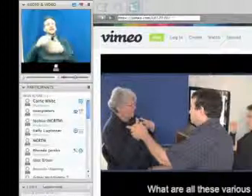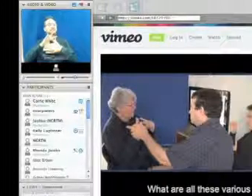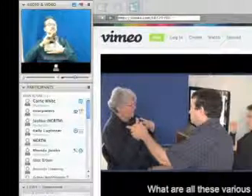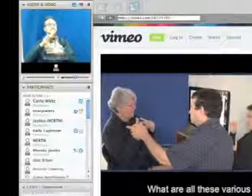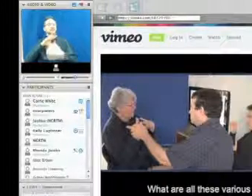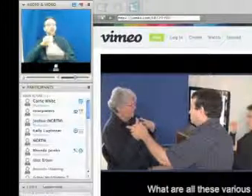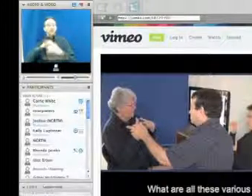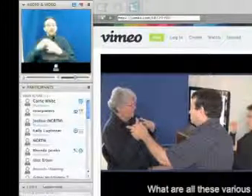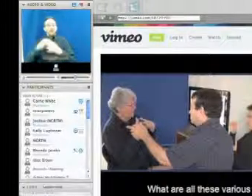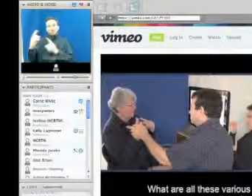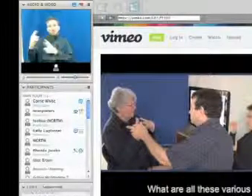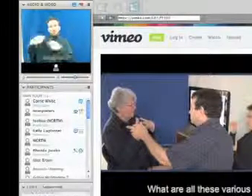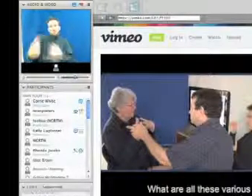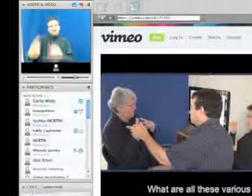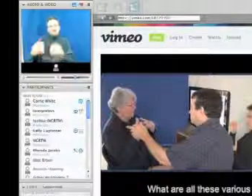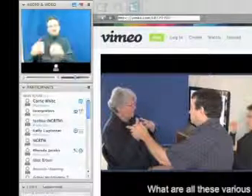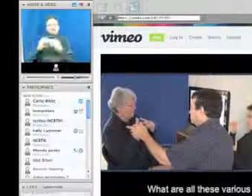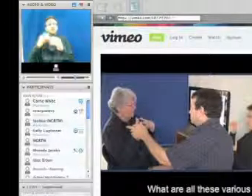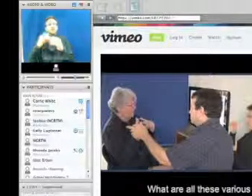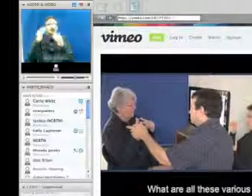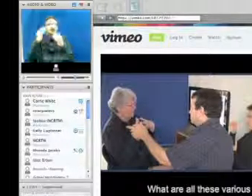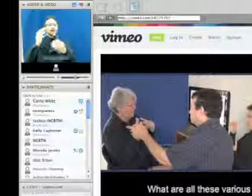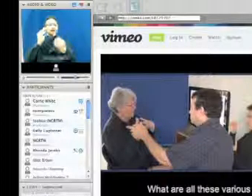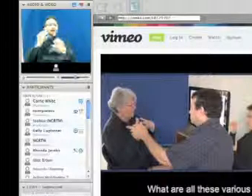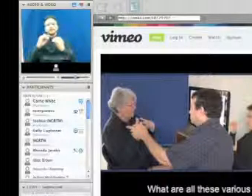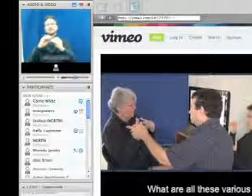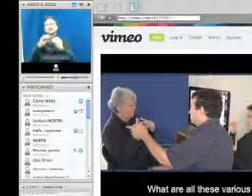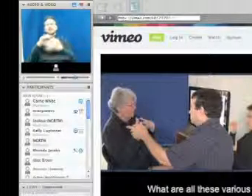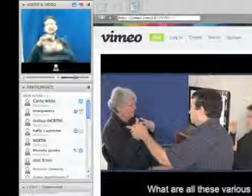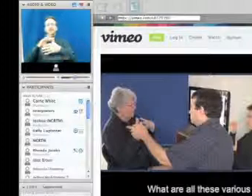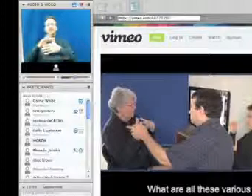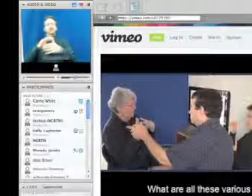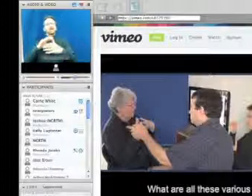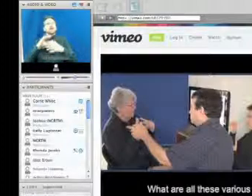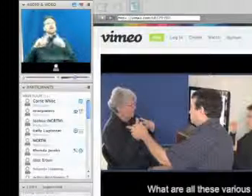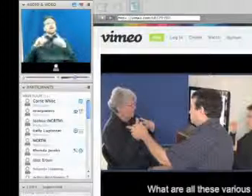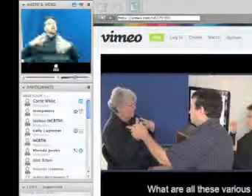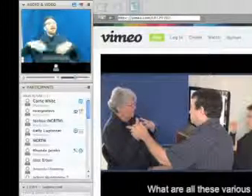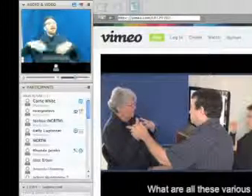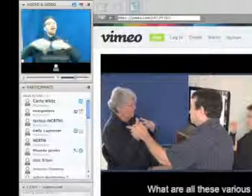visual information included. So we're going to try another one just for a few minutes just